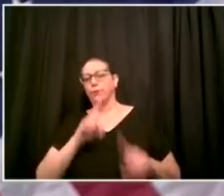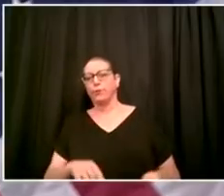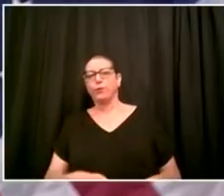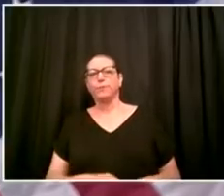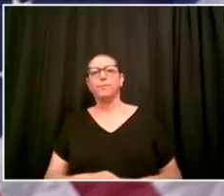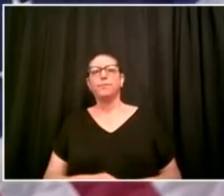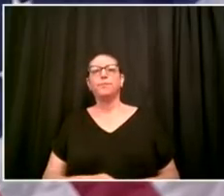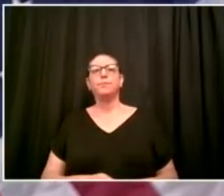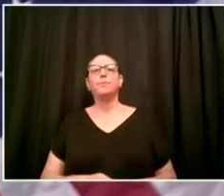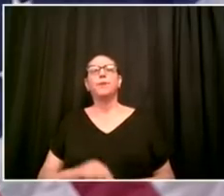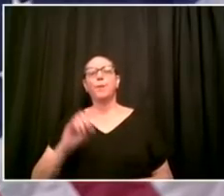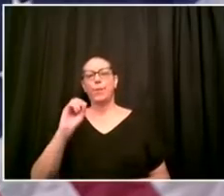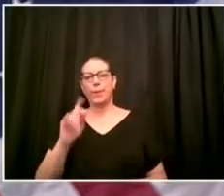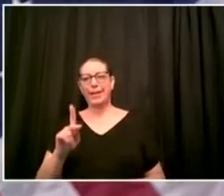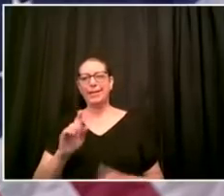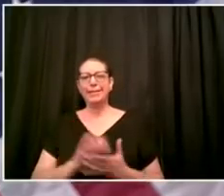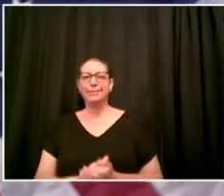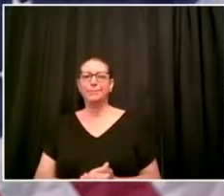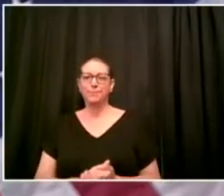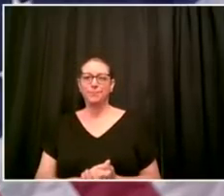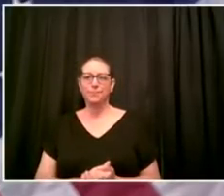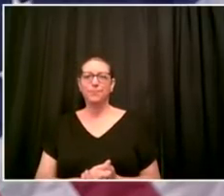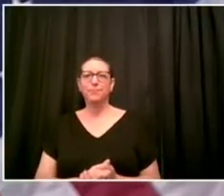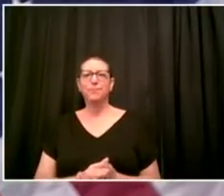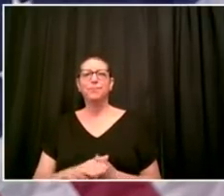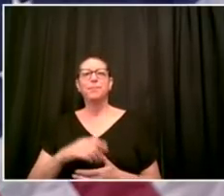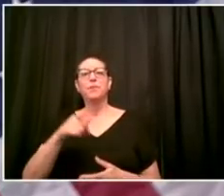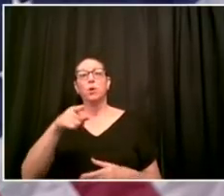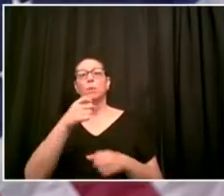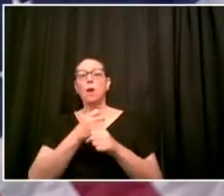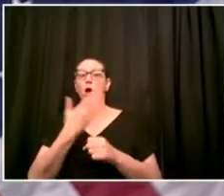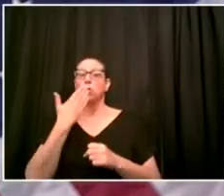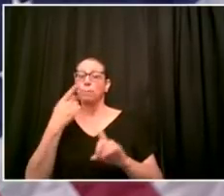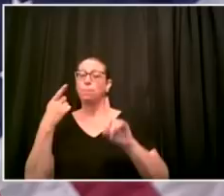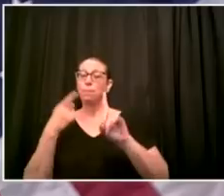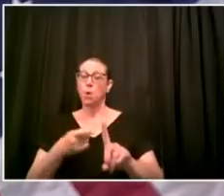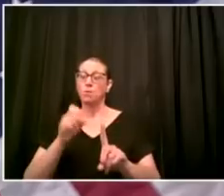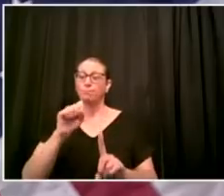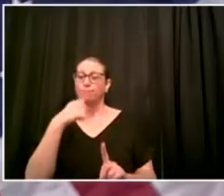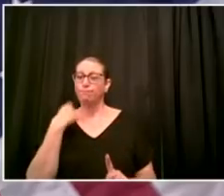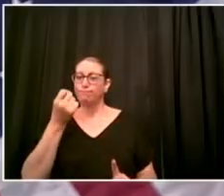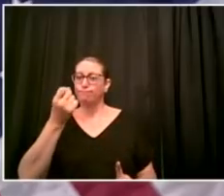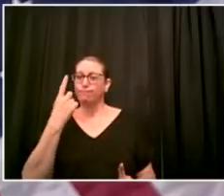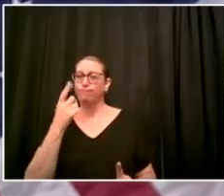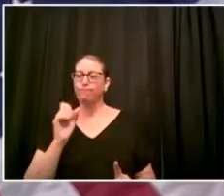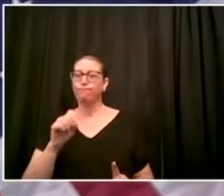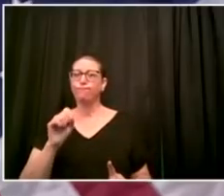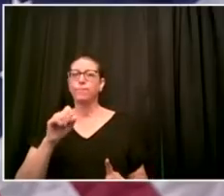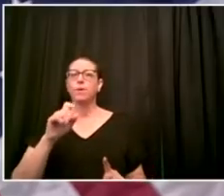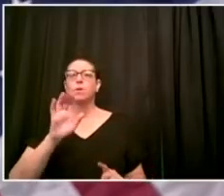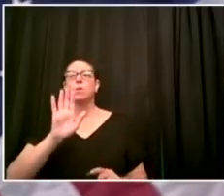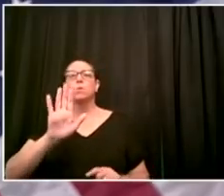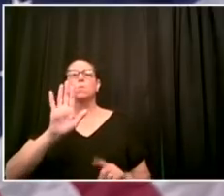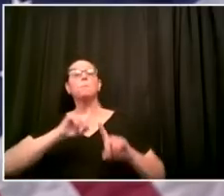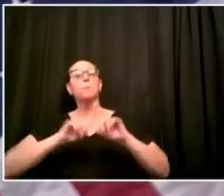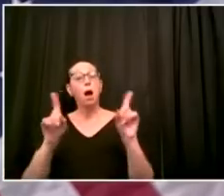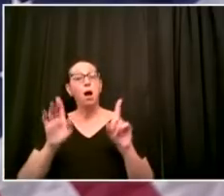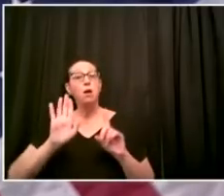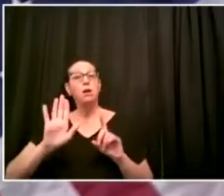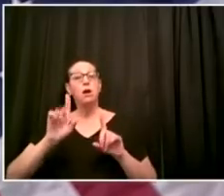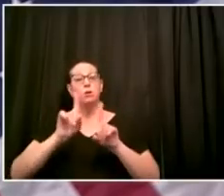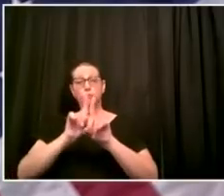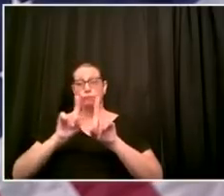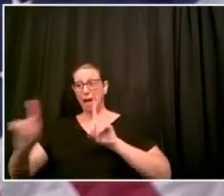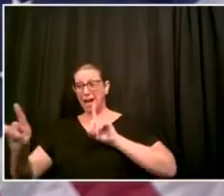coverings and social distancing, that's just not going to be the area the NYPD focuses on anymore. There may be